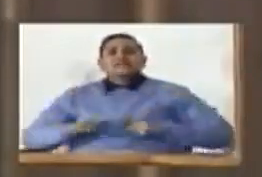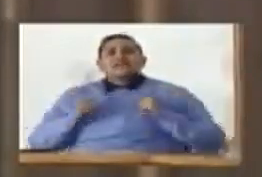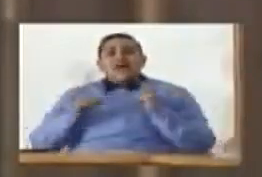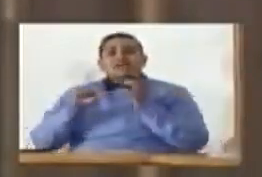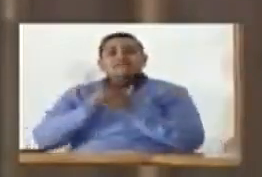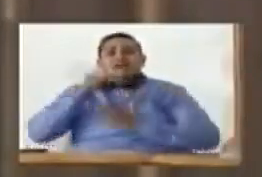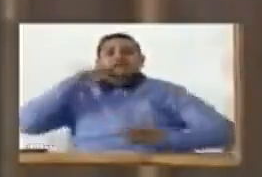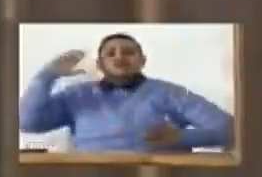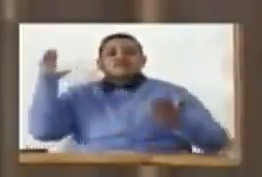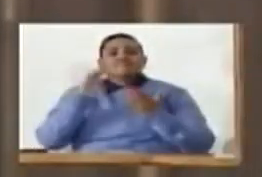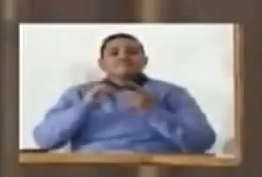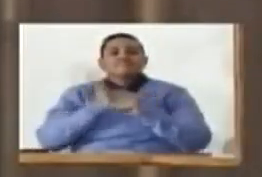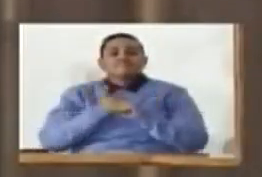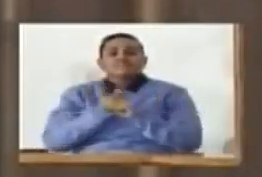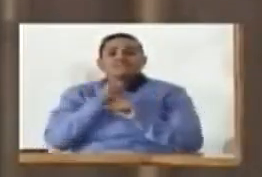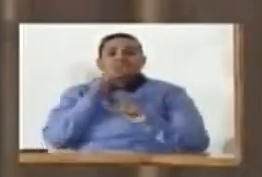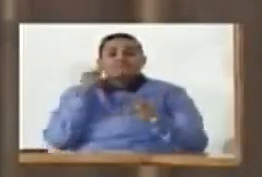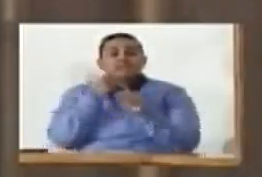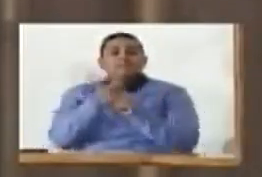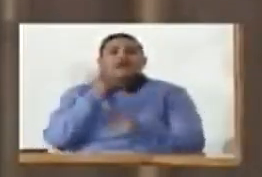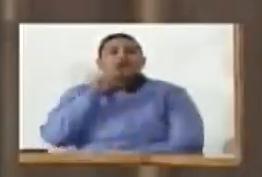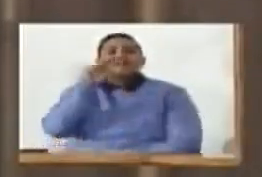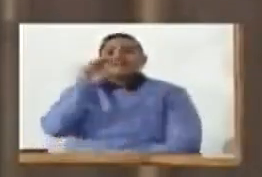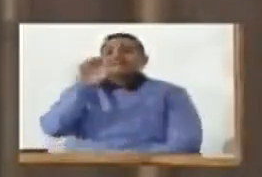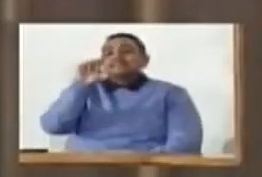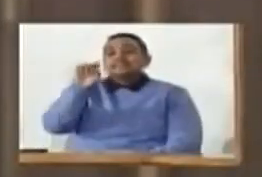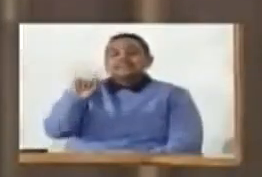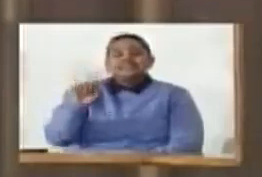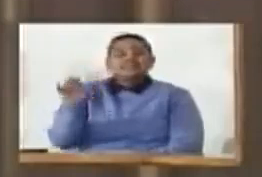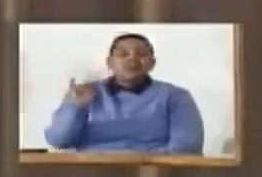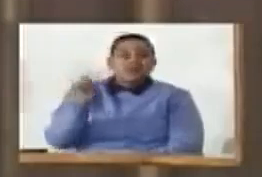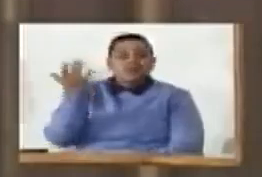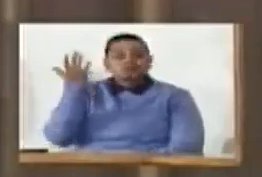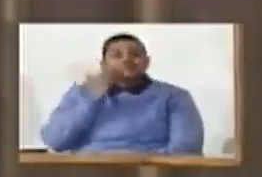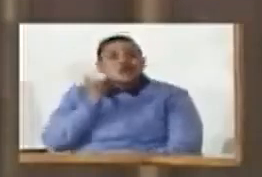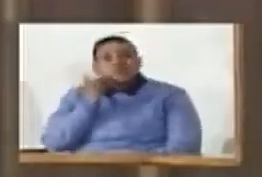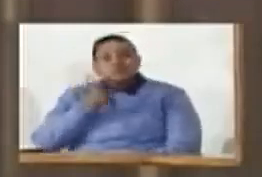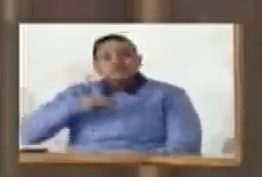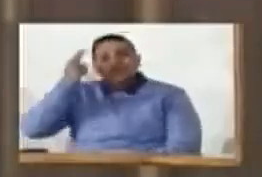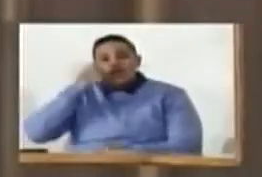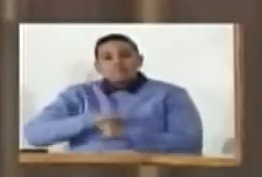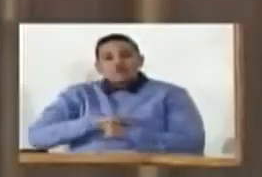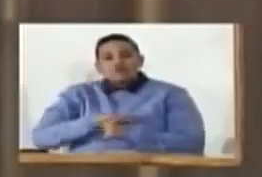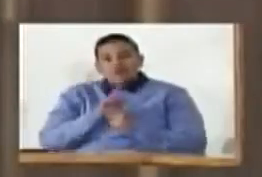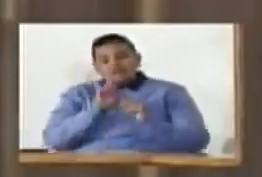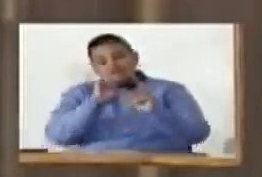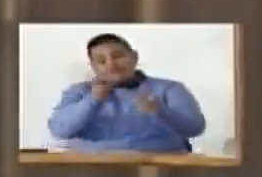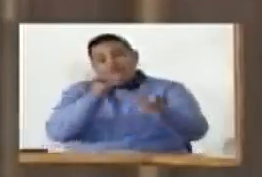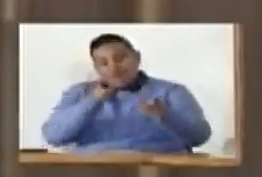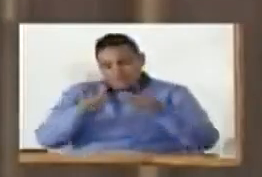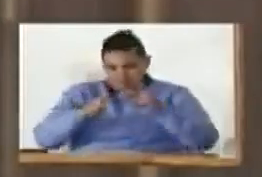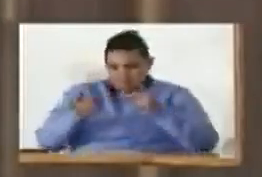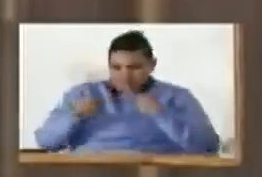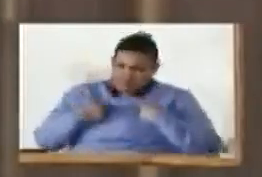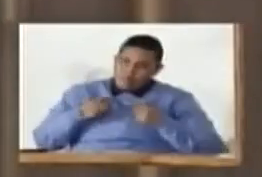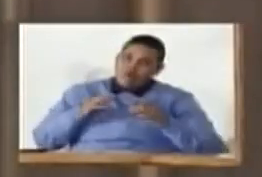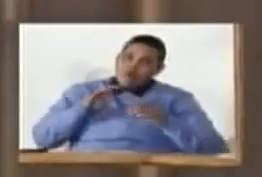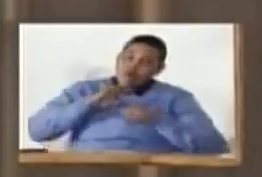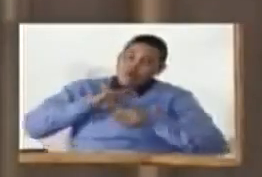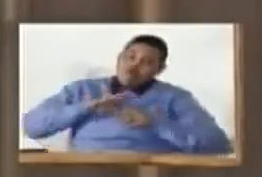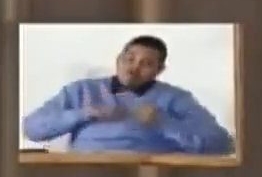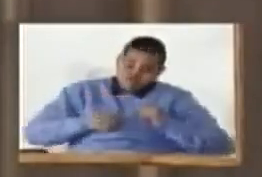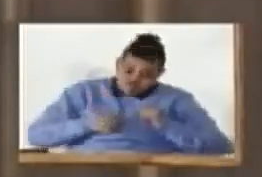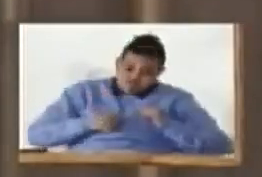alleviate the effects of non-communicable diseases, its burden on individuals and the health